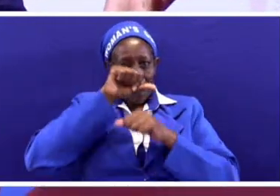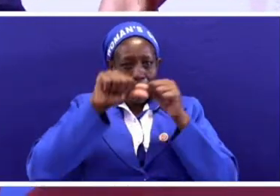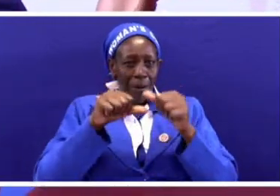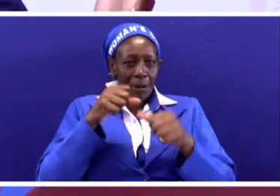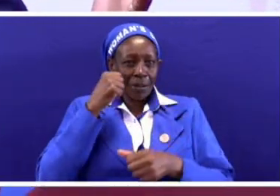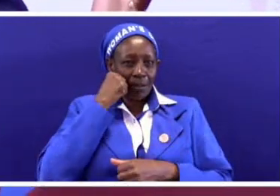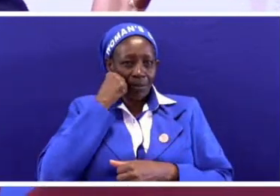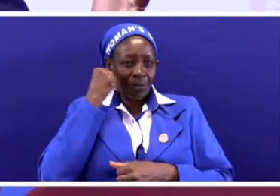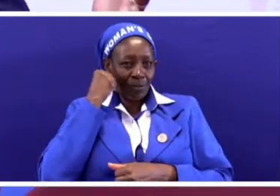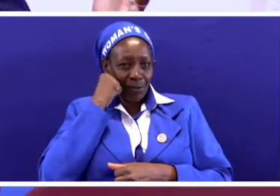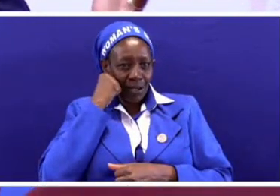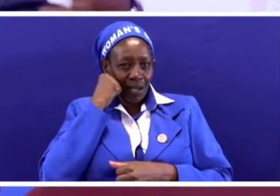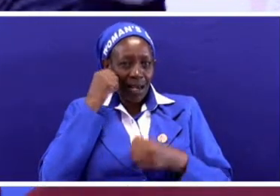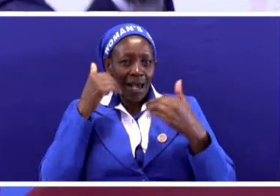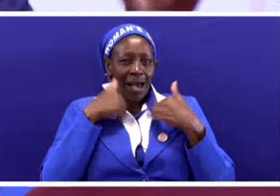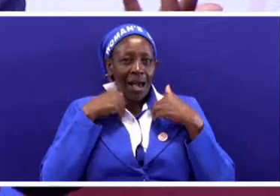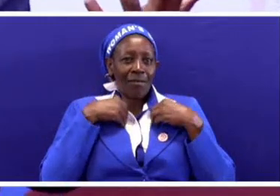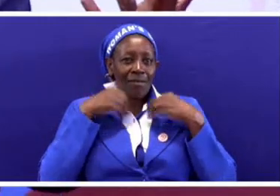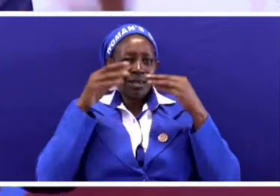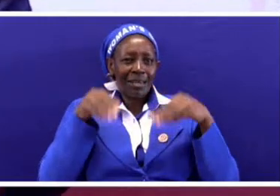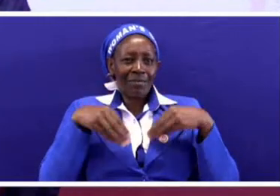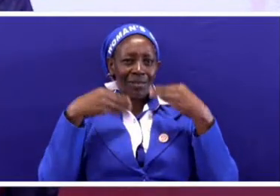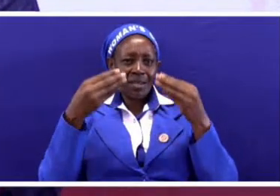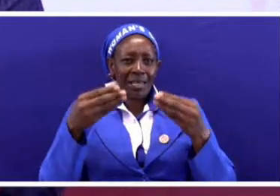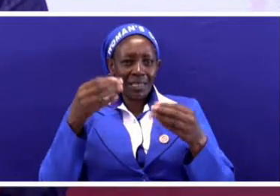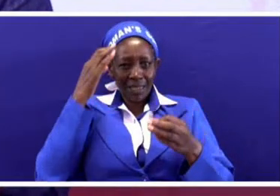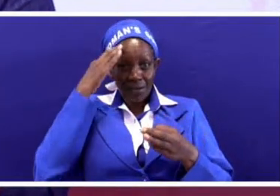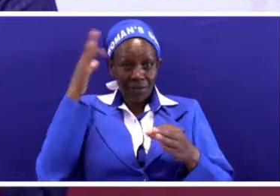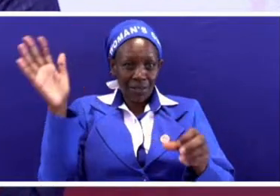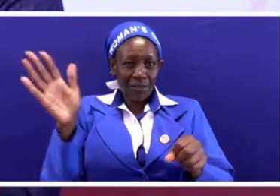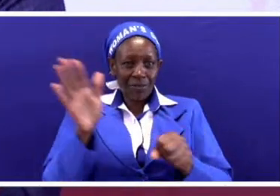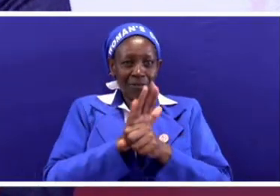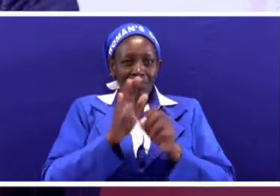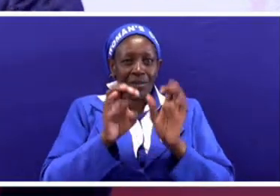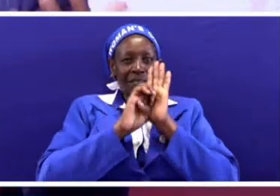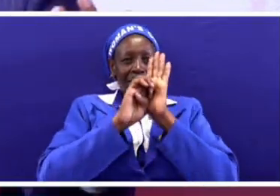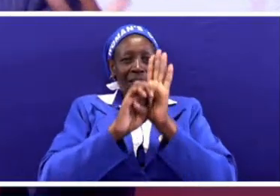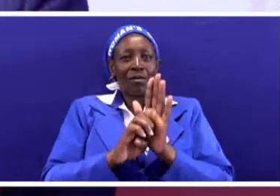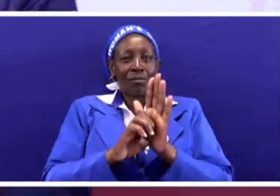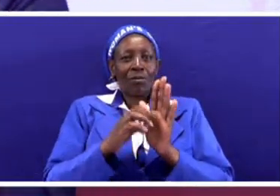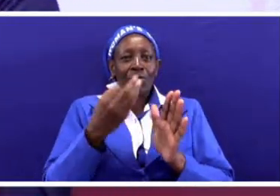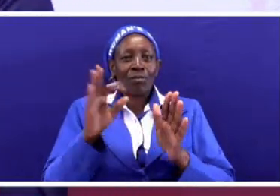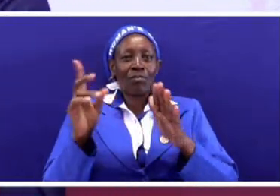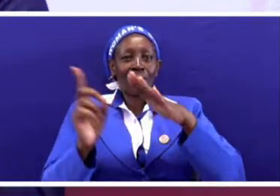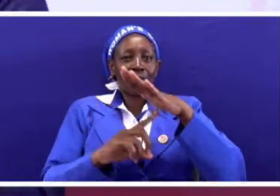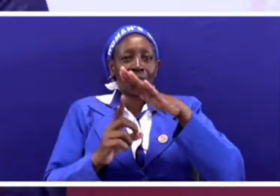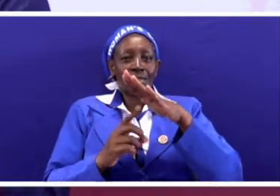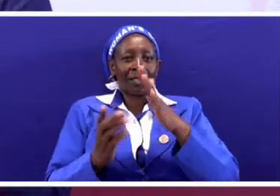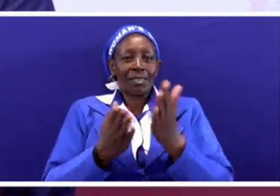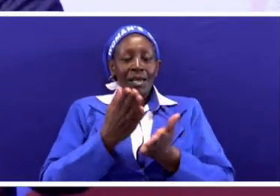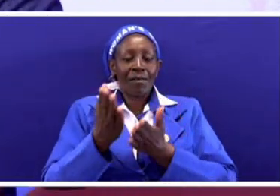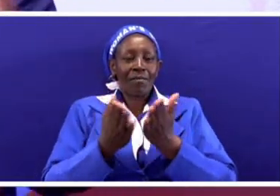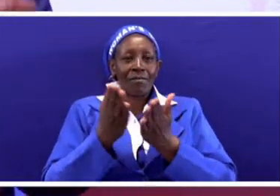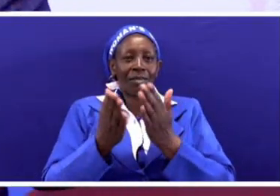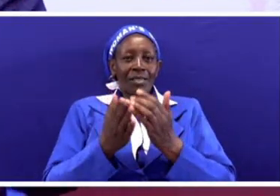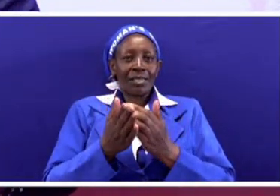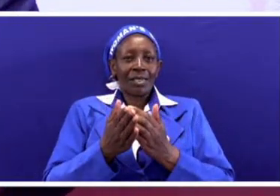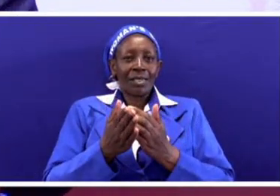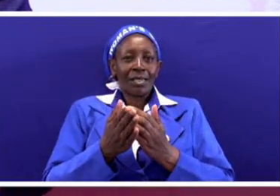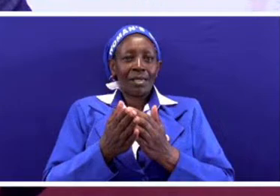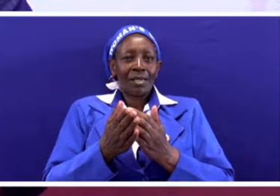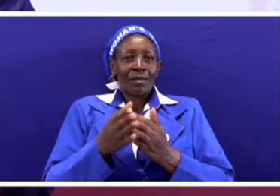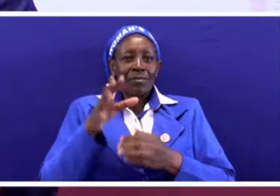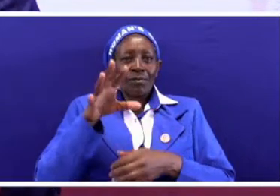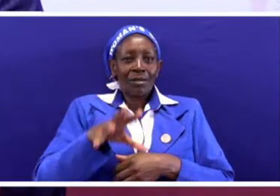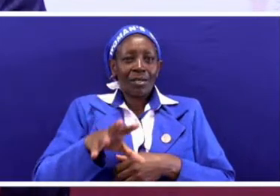us a faithful example of ministry, a faithful example of service. And so we take the example